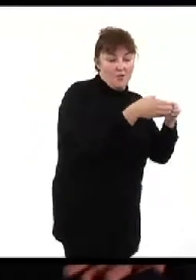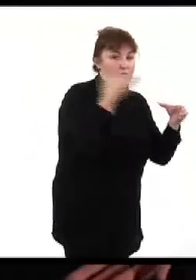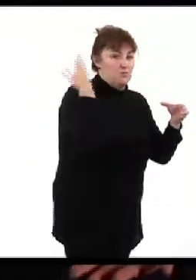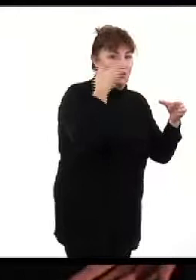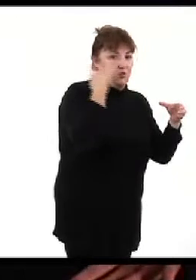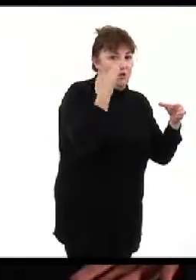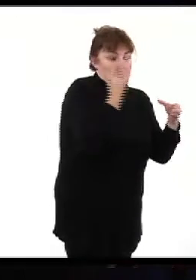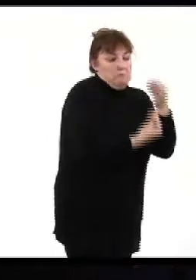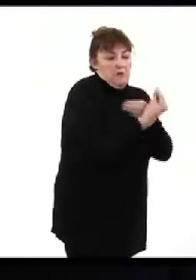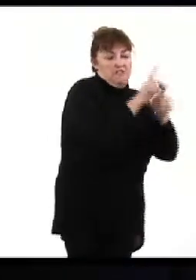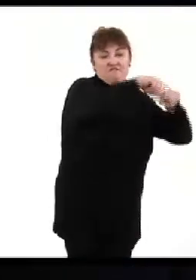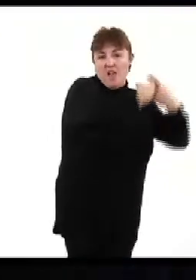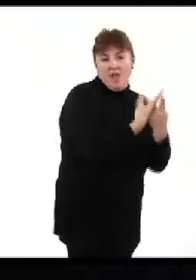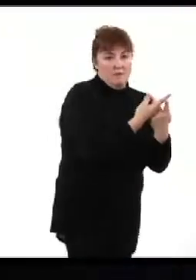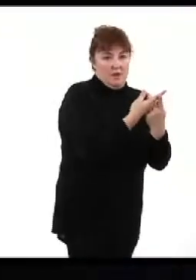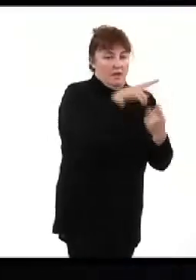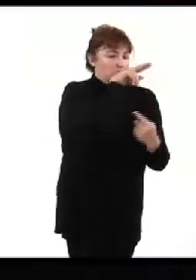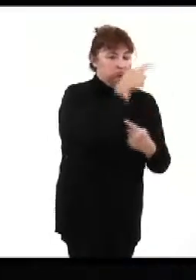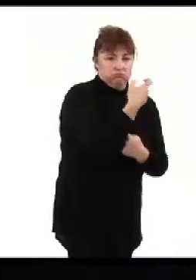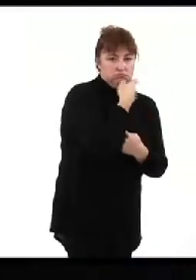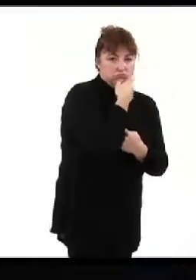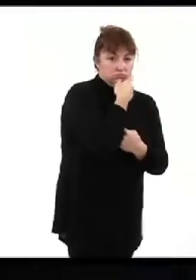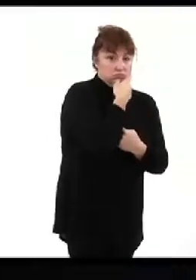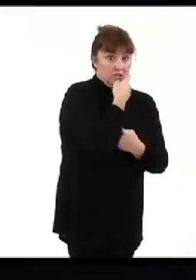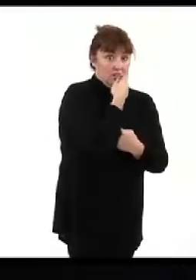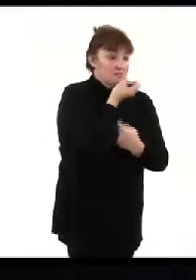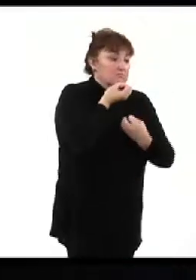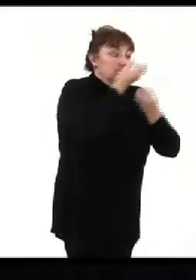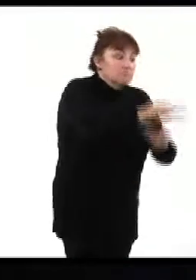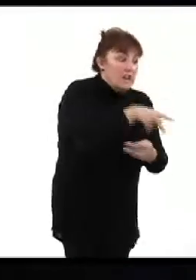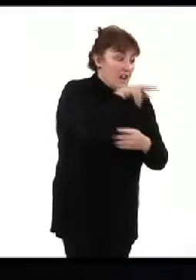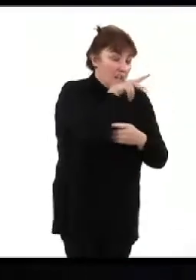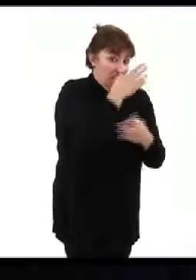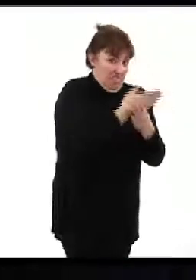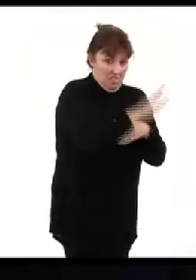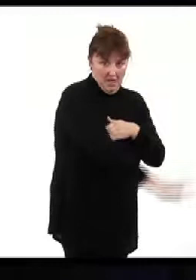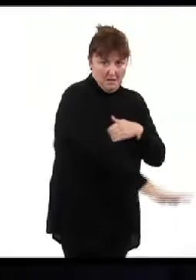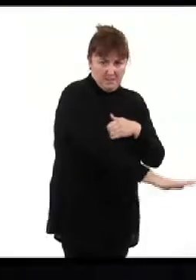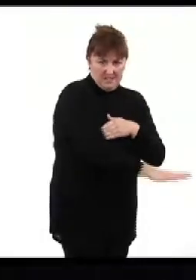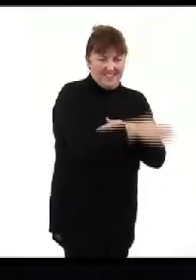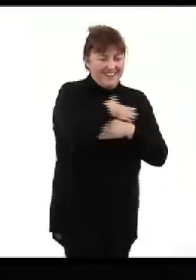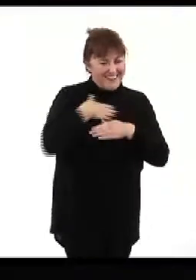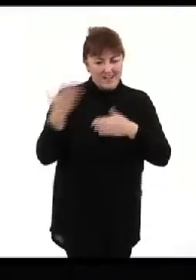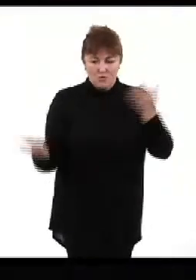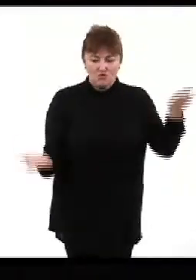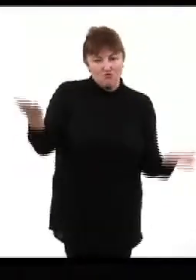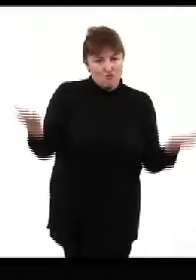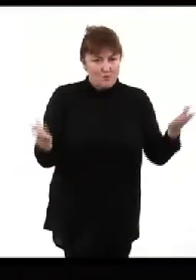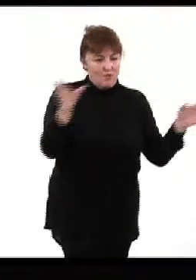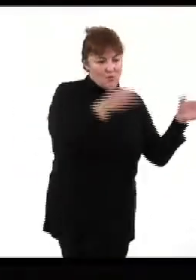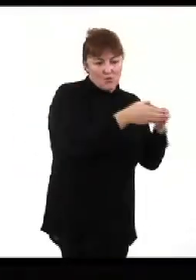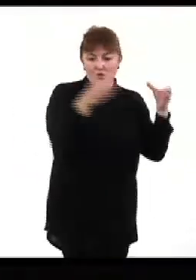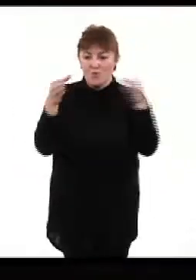their language very early. So we want to compare groups that get language exposure very early. And what